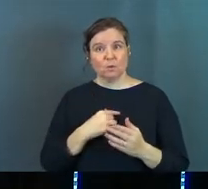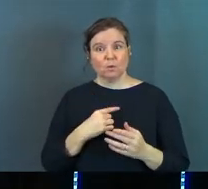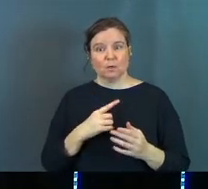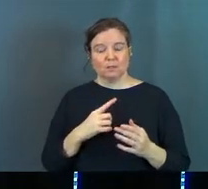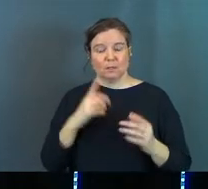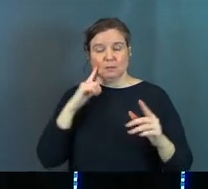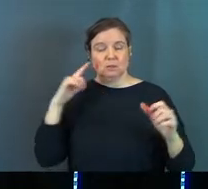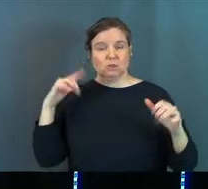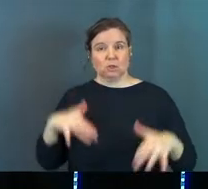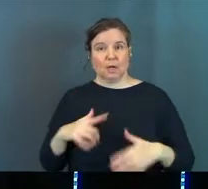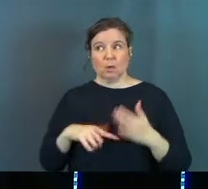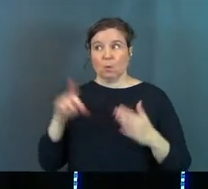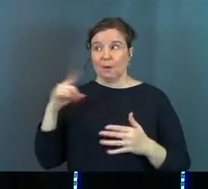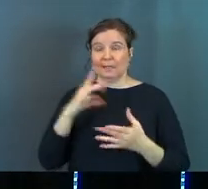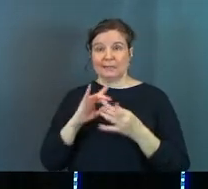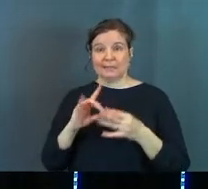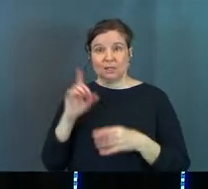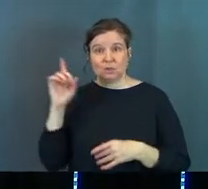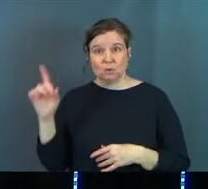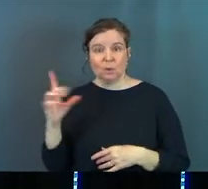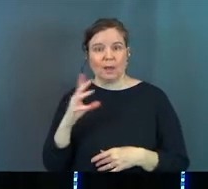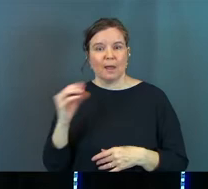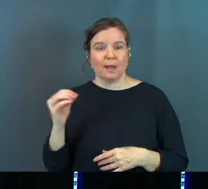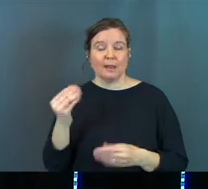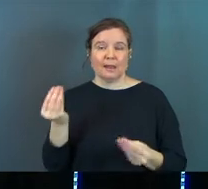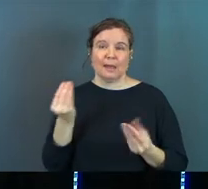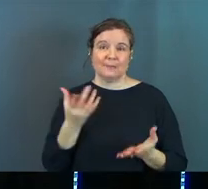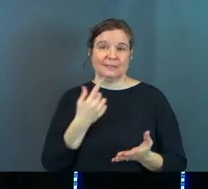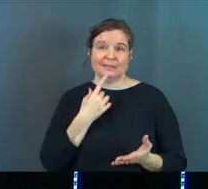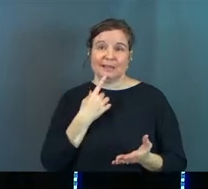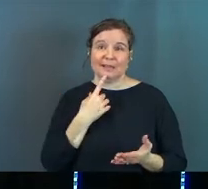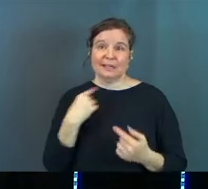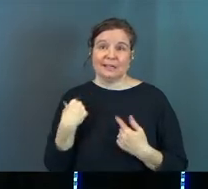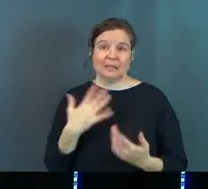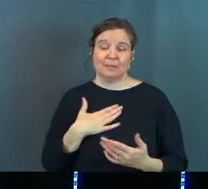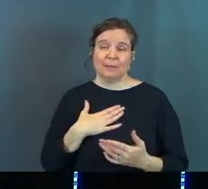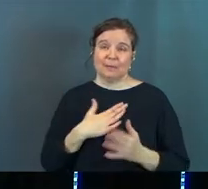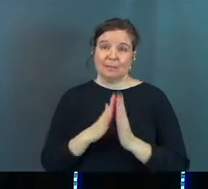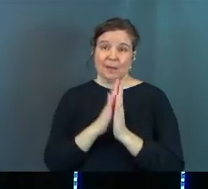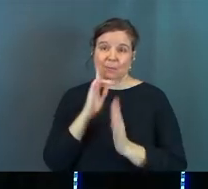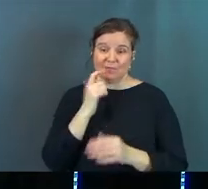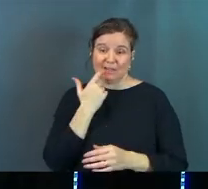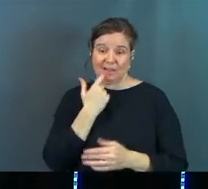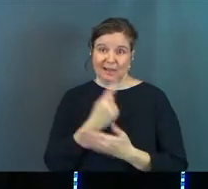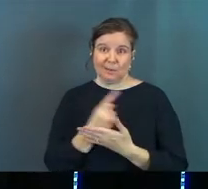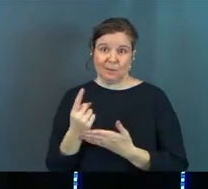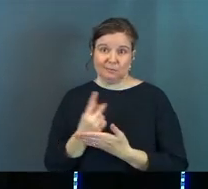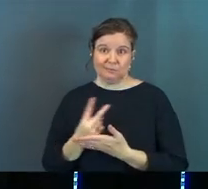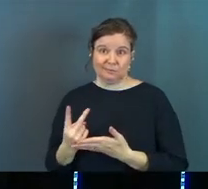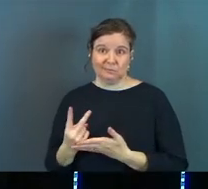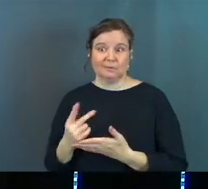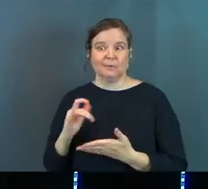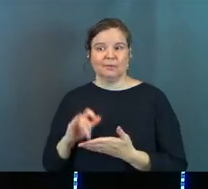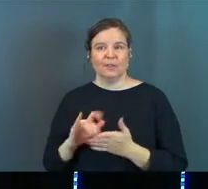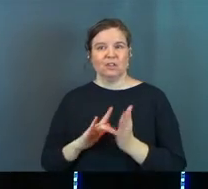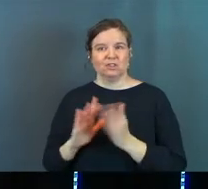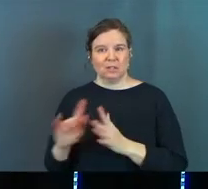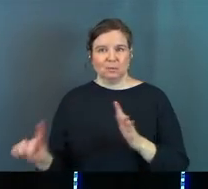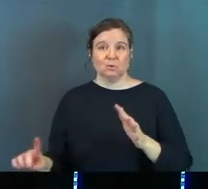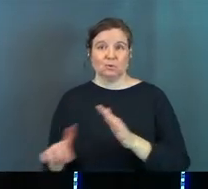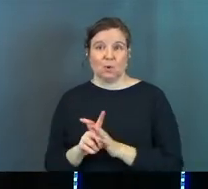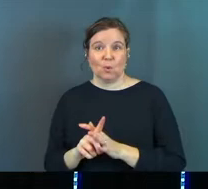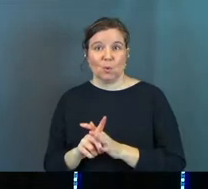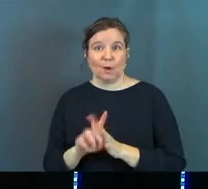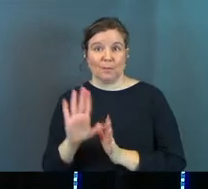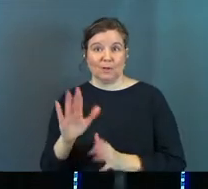been shocked at what He has said to you. And let me just say, it has been my prayer for you the last few weeks that Jesus would show